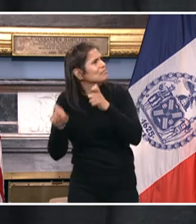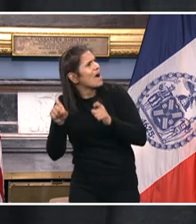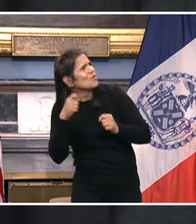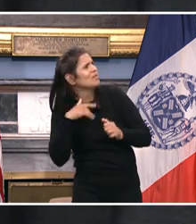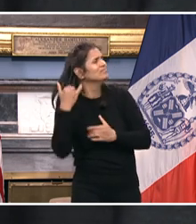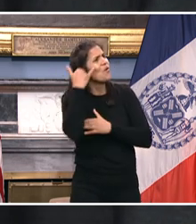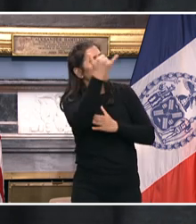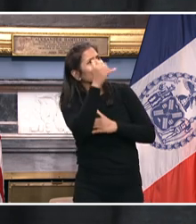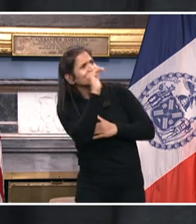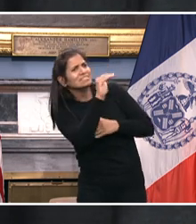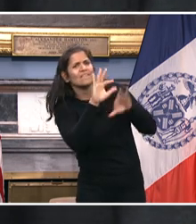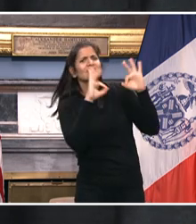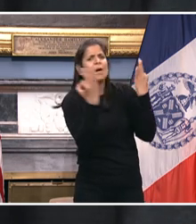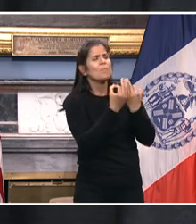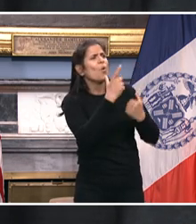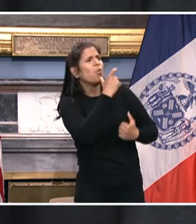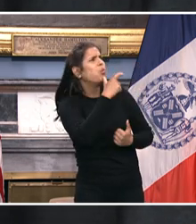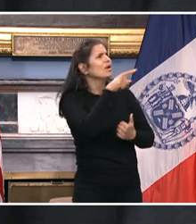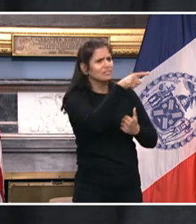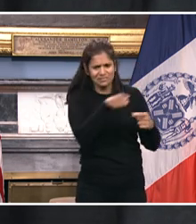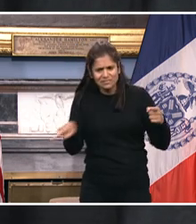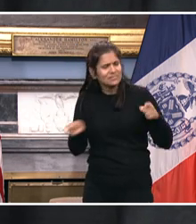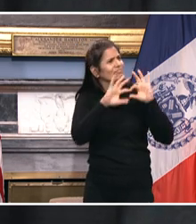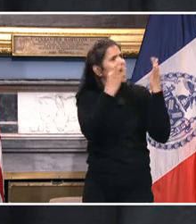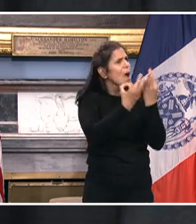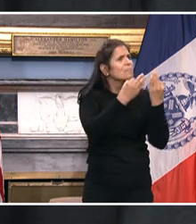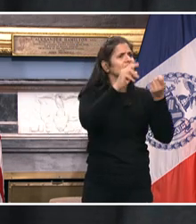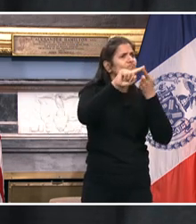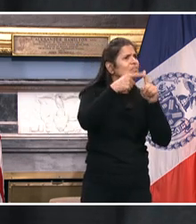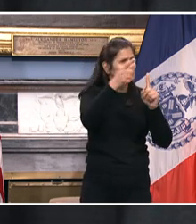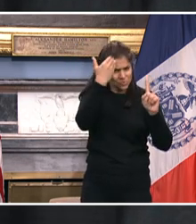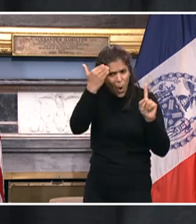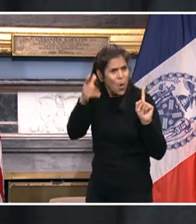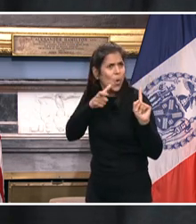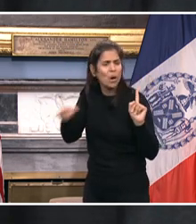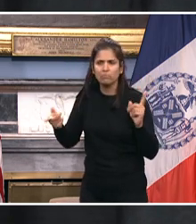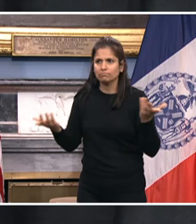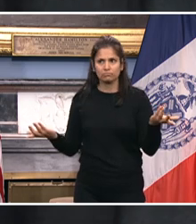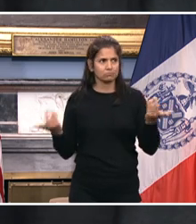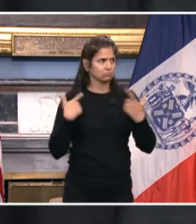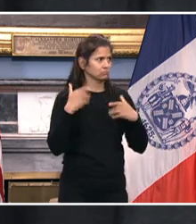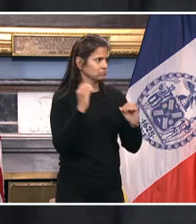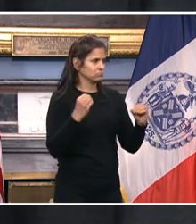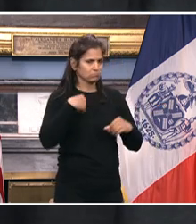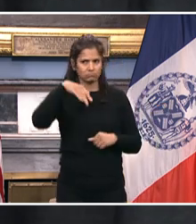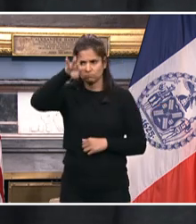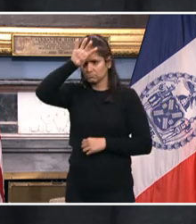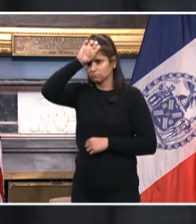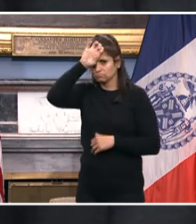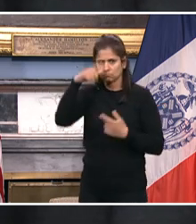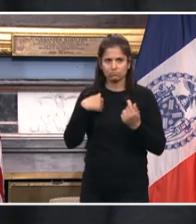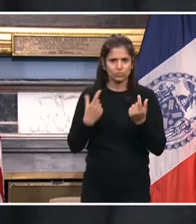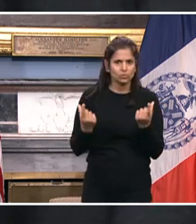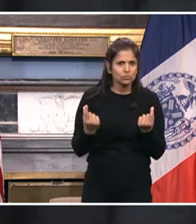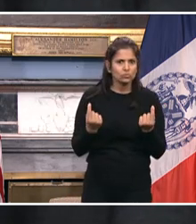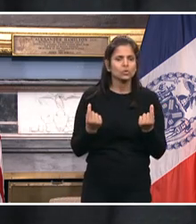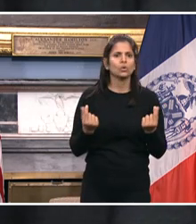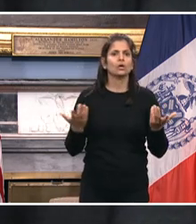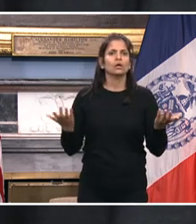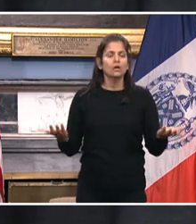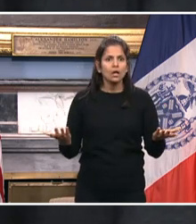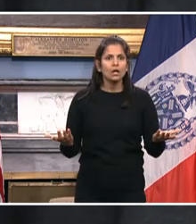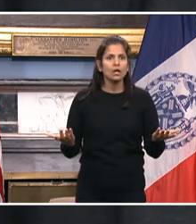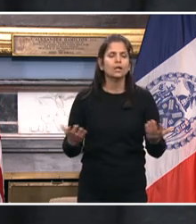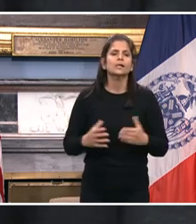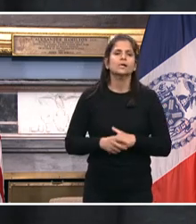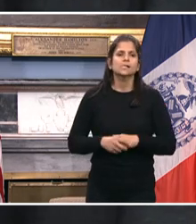steps up and says, okay, that person will be buried at Heart Island. But if a family member comes